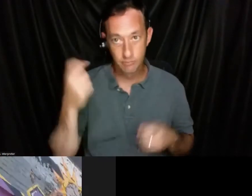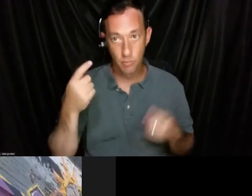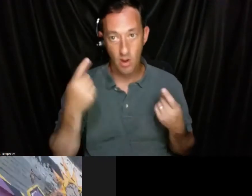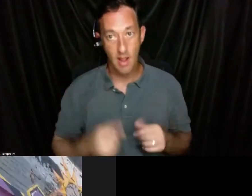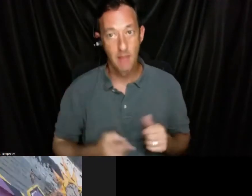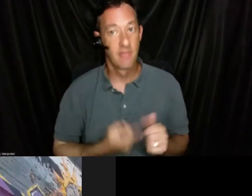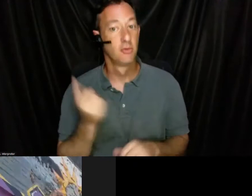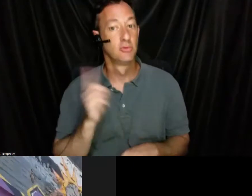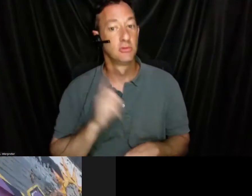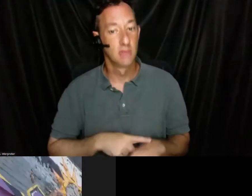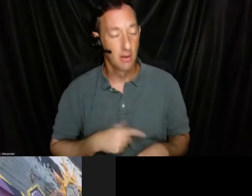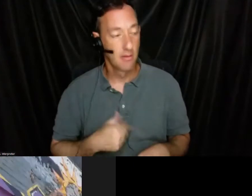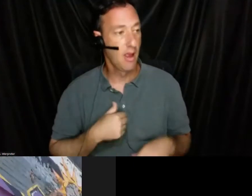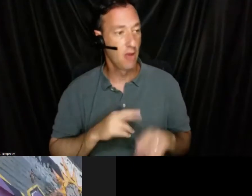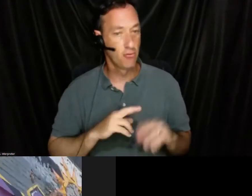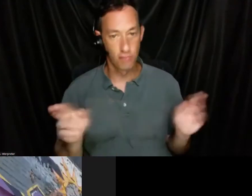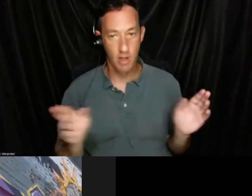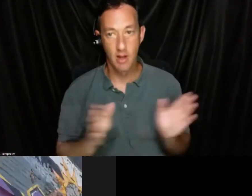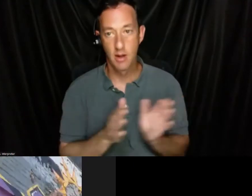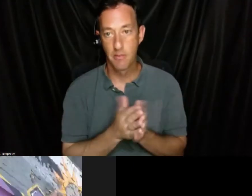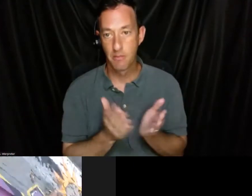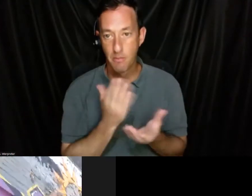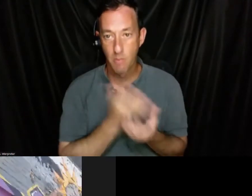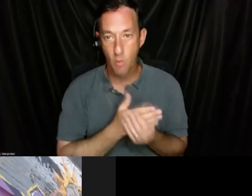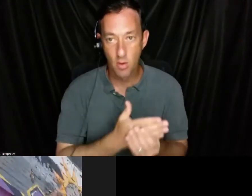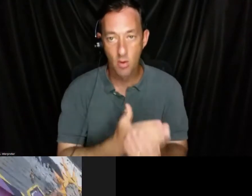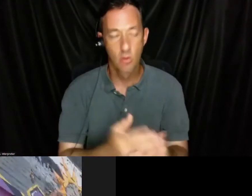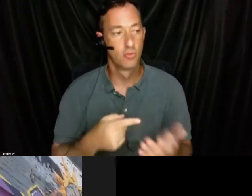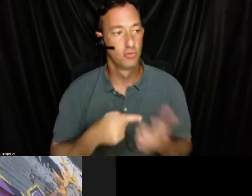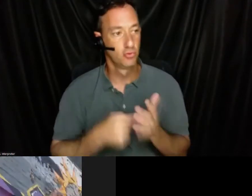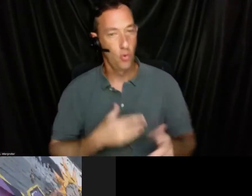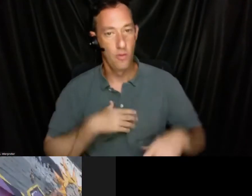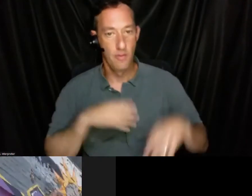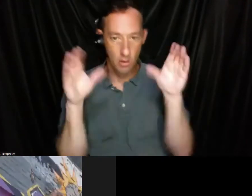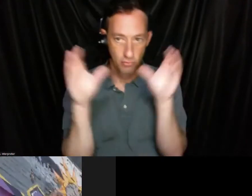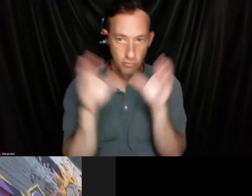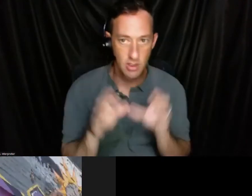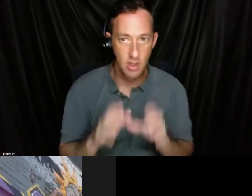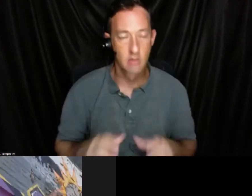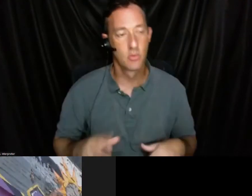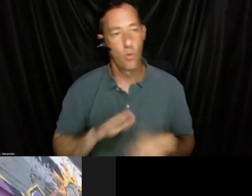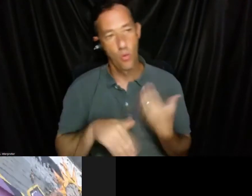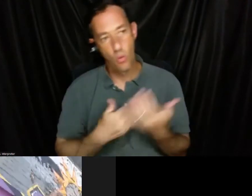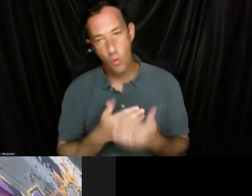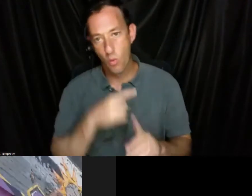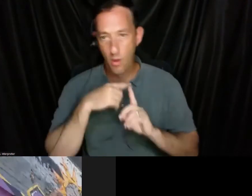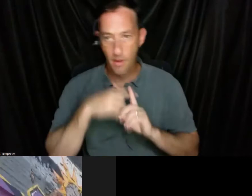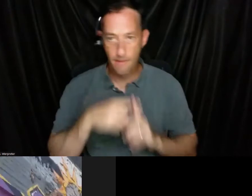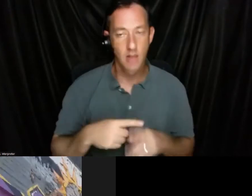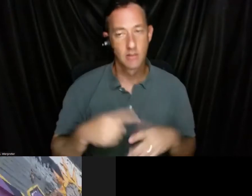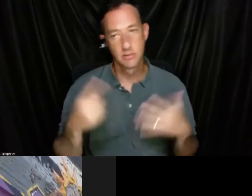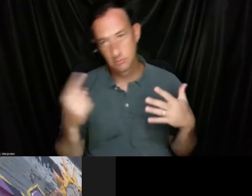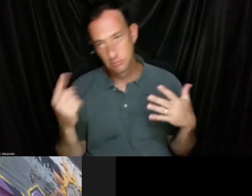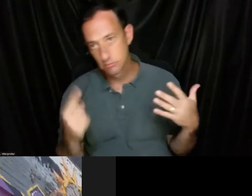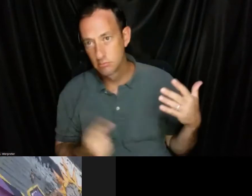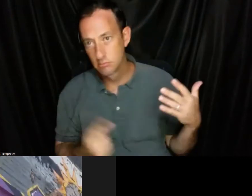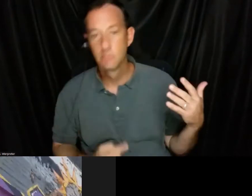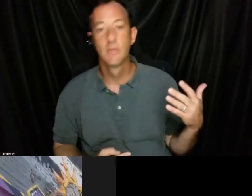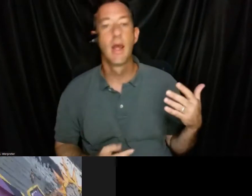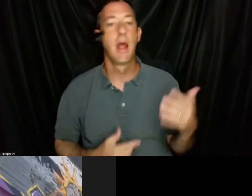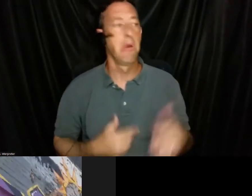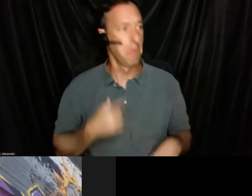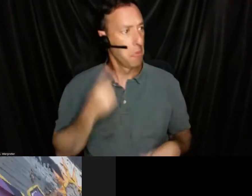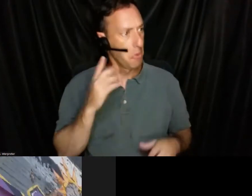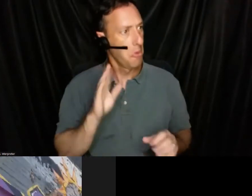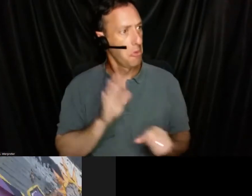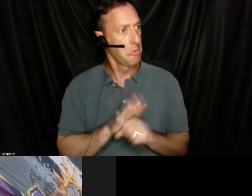I had my portfolio and I showed them about my credentials and everything that I was doing positive and so forth. And I thought that